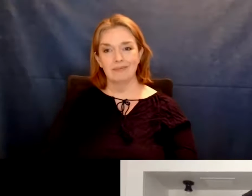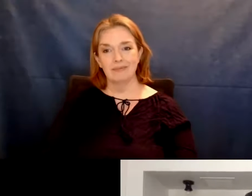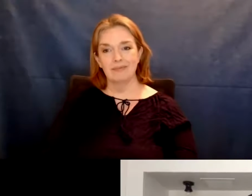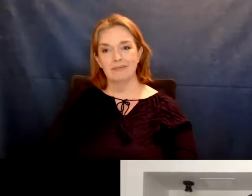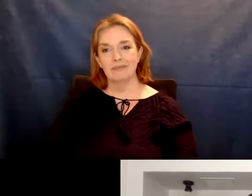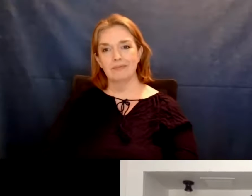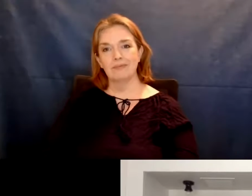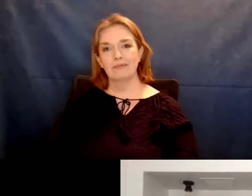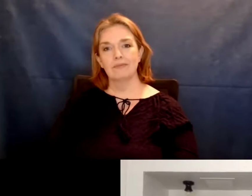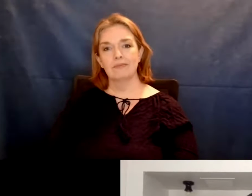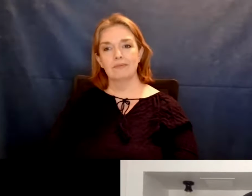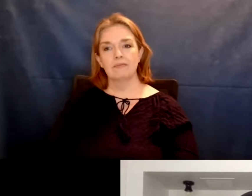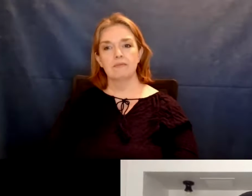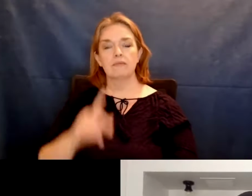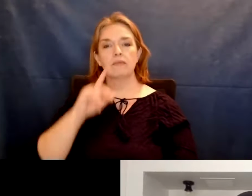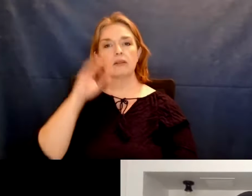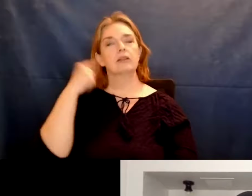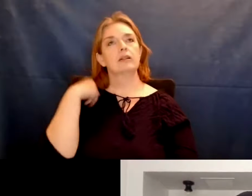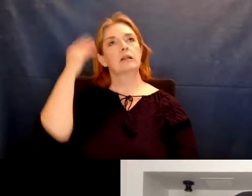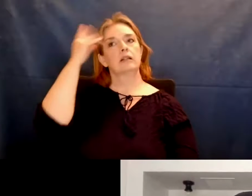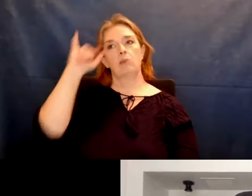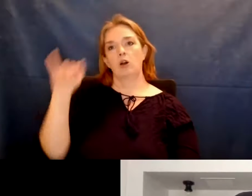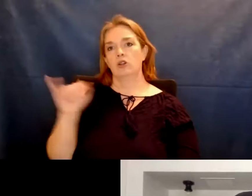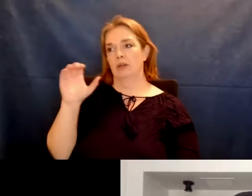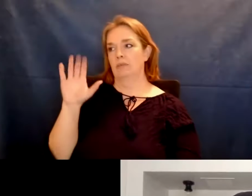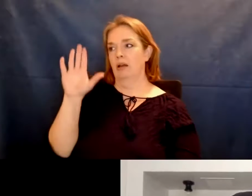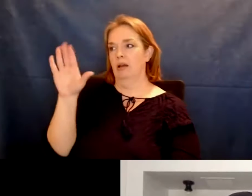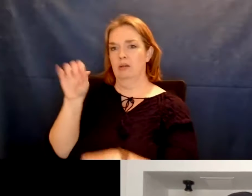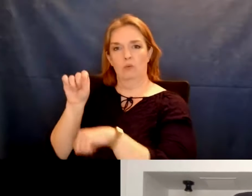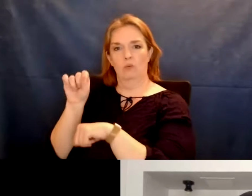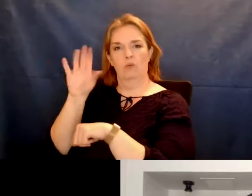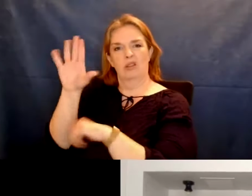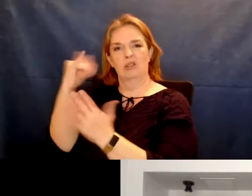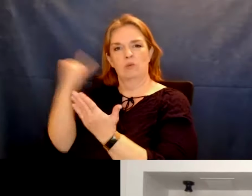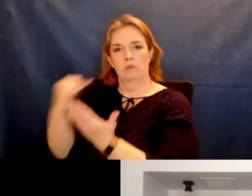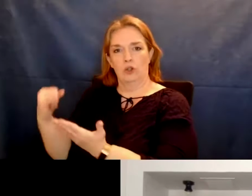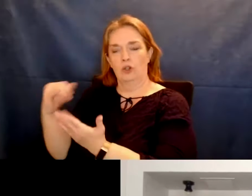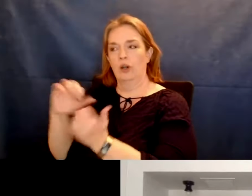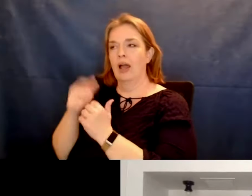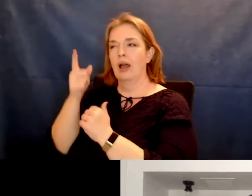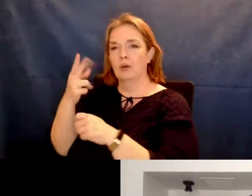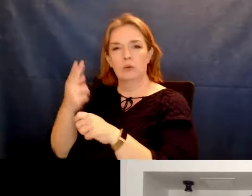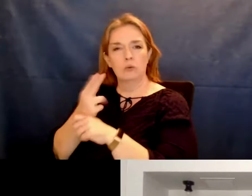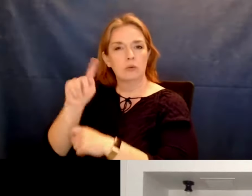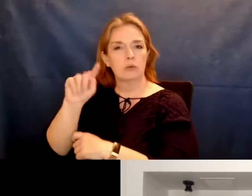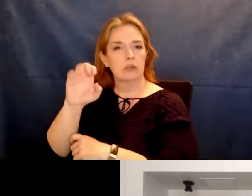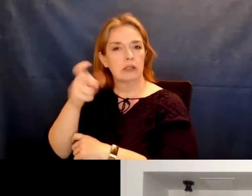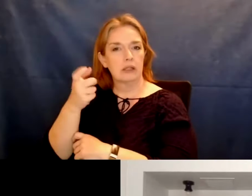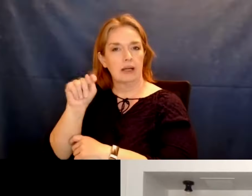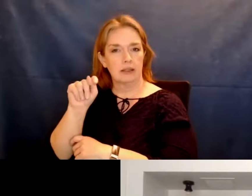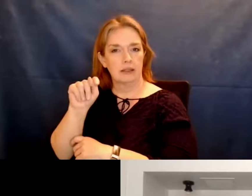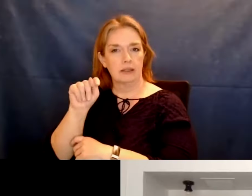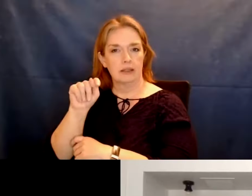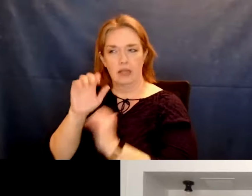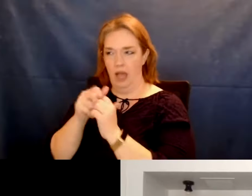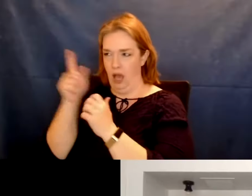think about Castles' work, to think about the way he uses text in his work, the way